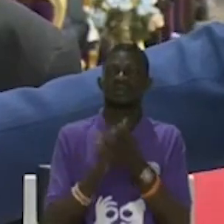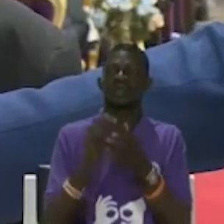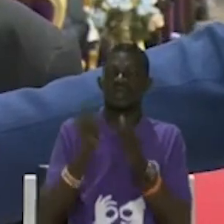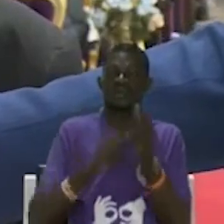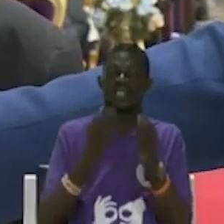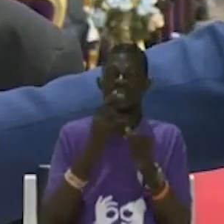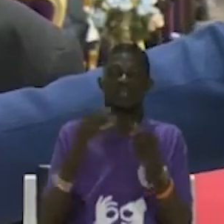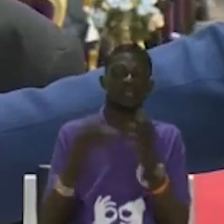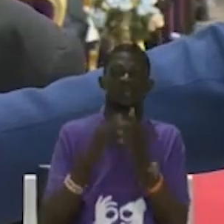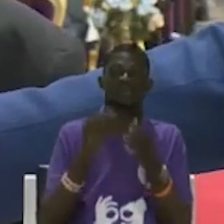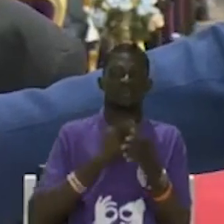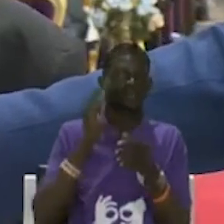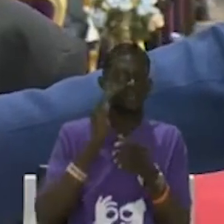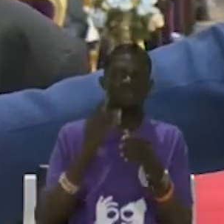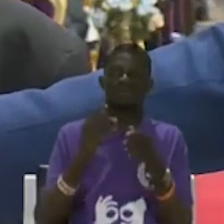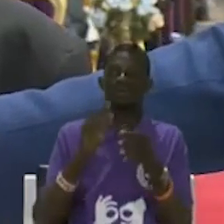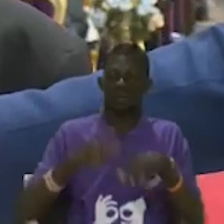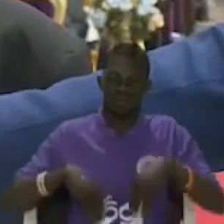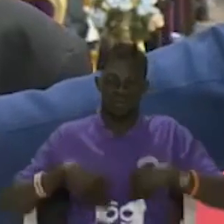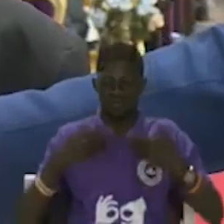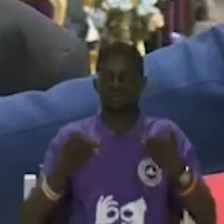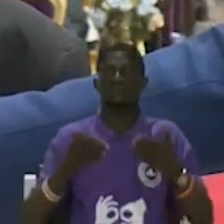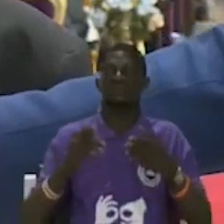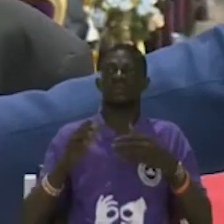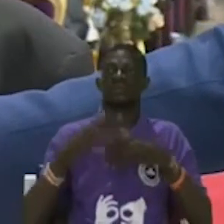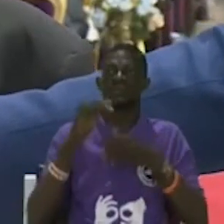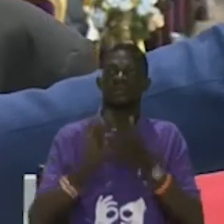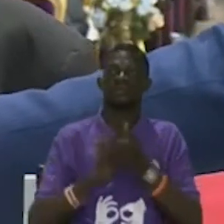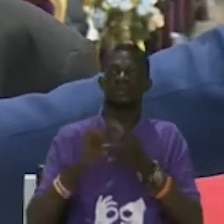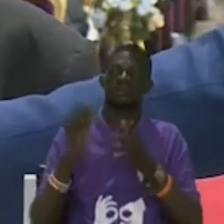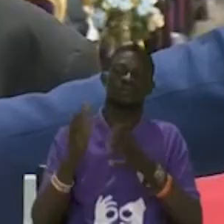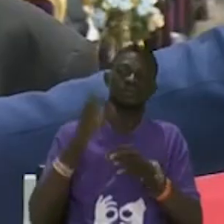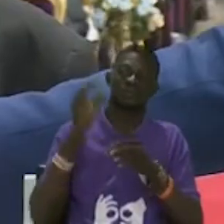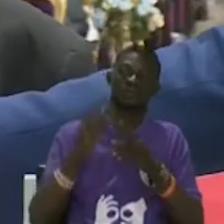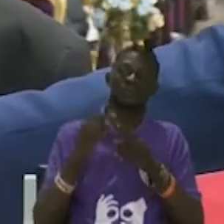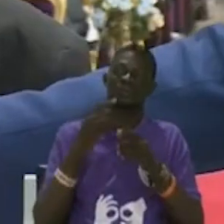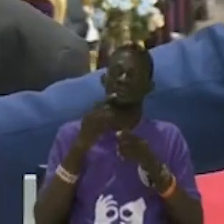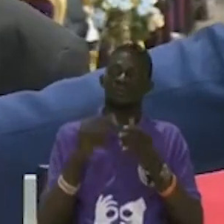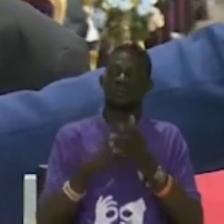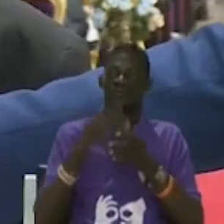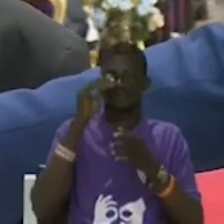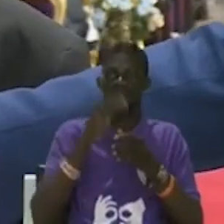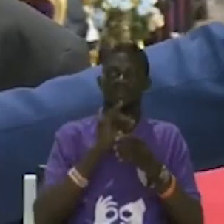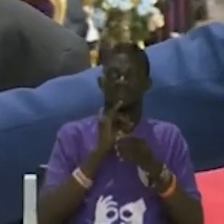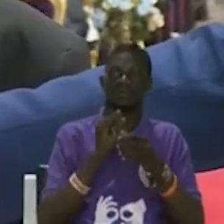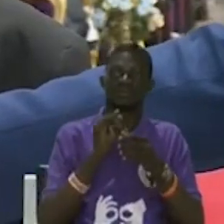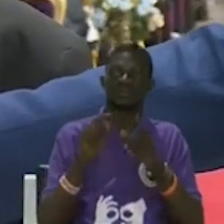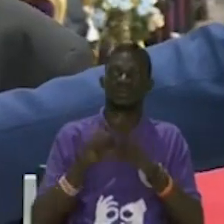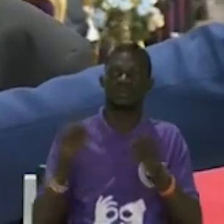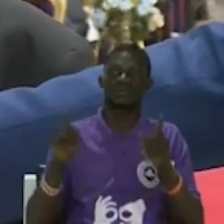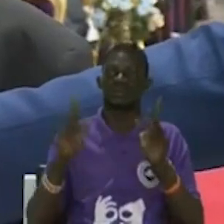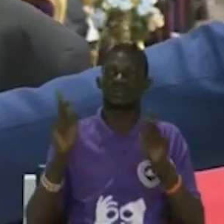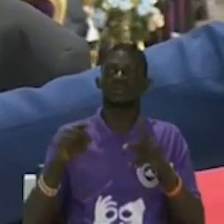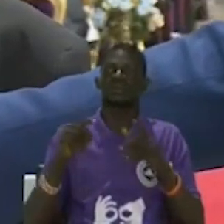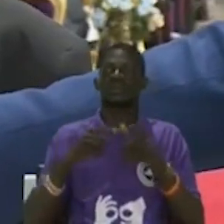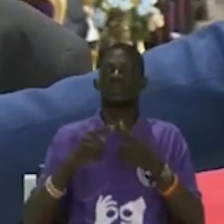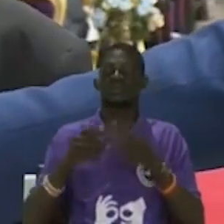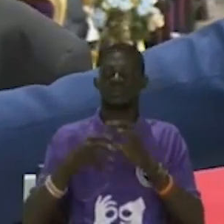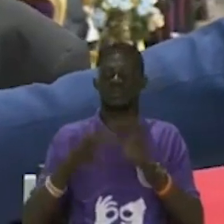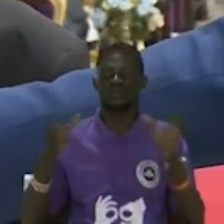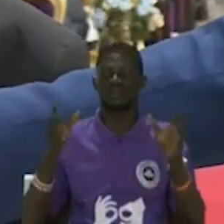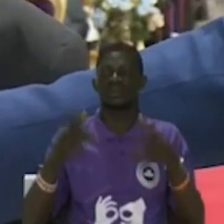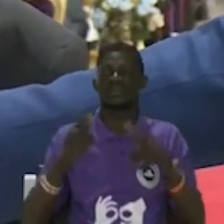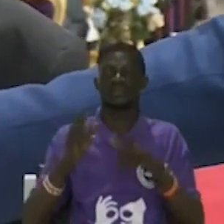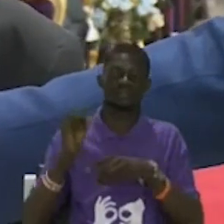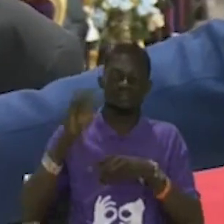every tongue shall rise up, shall be condemned. After I speak that word, they say, no, this man is a different person. Let's release him and let him